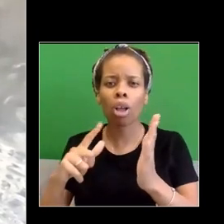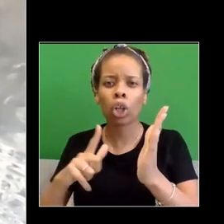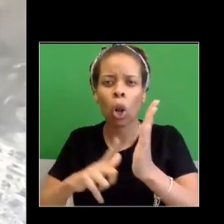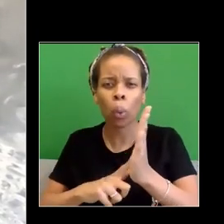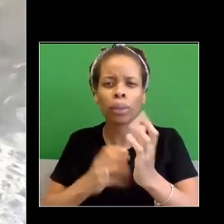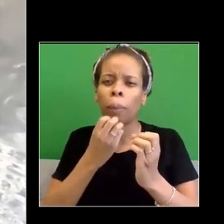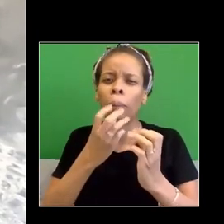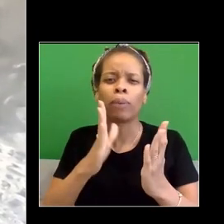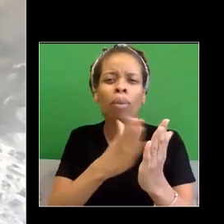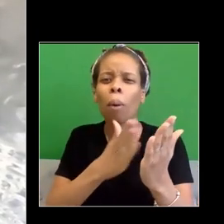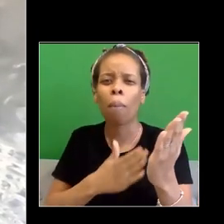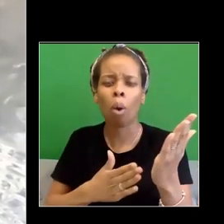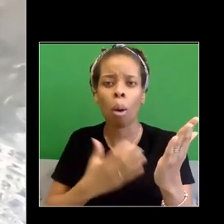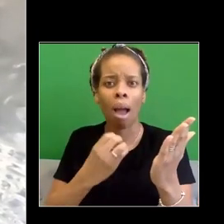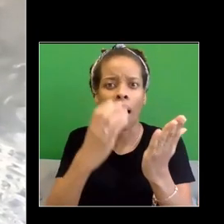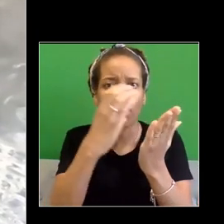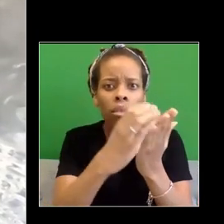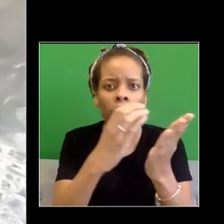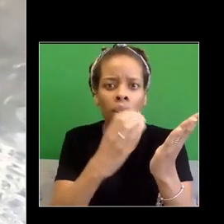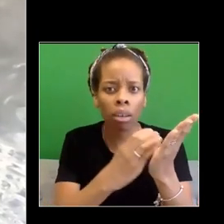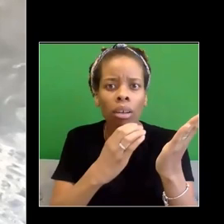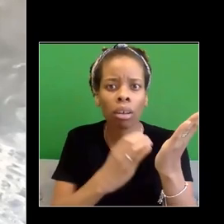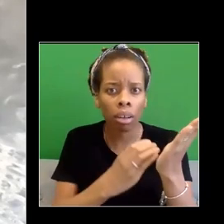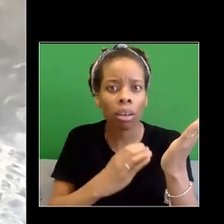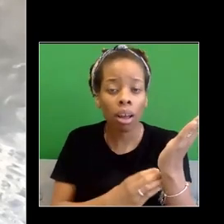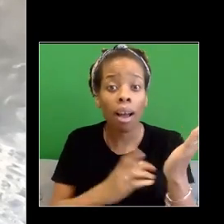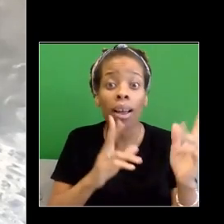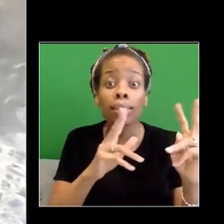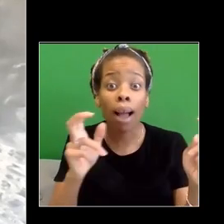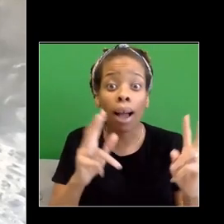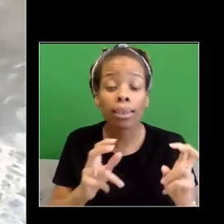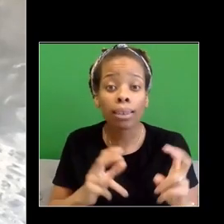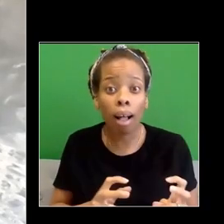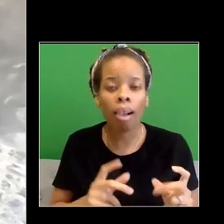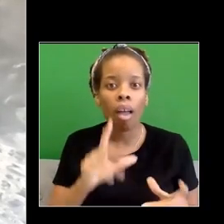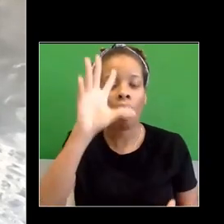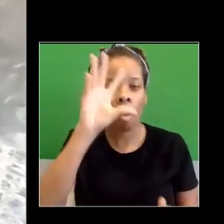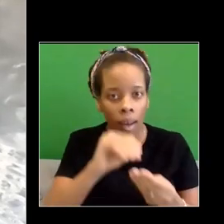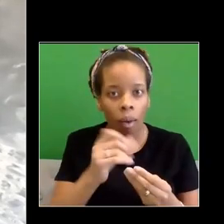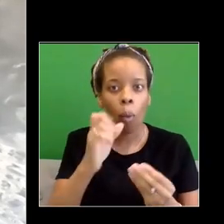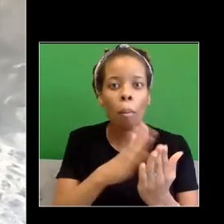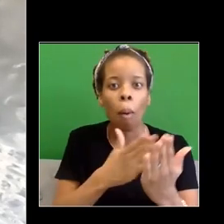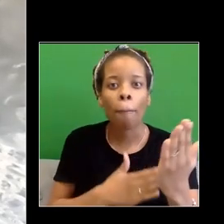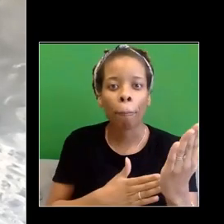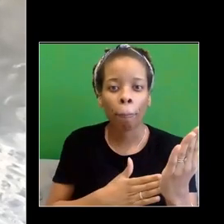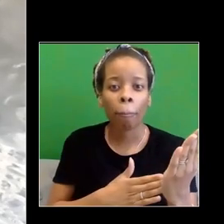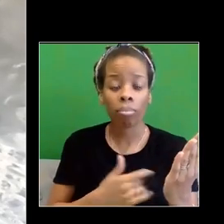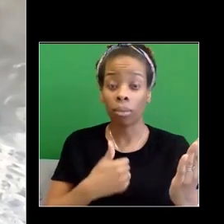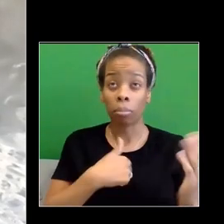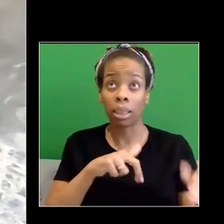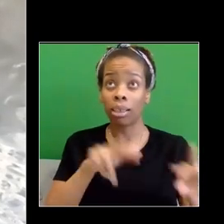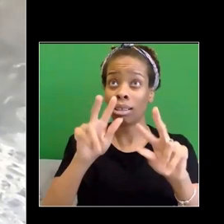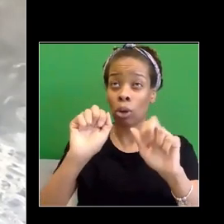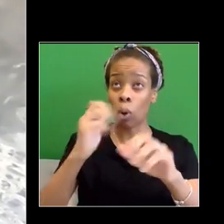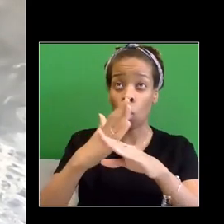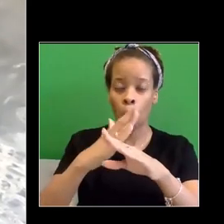poem that's created that way out of the titles, right, of works. And I was brought to, again, thinking about